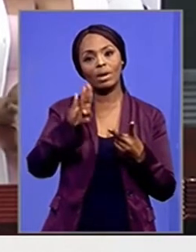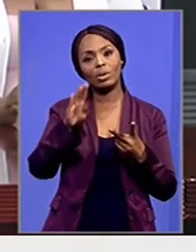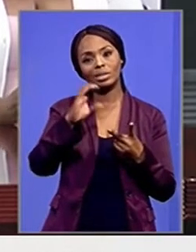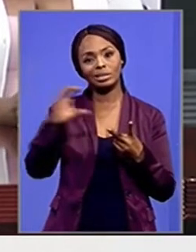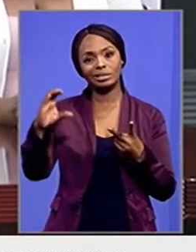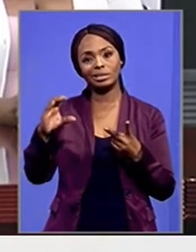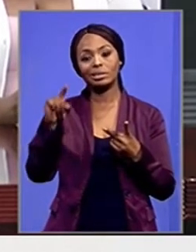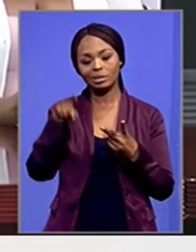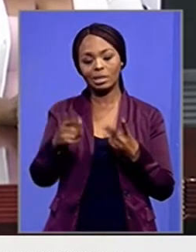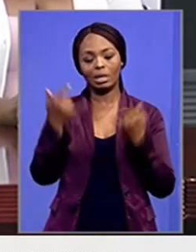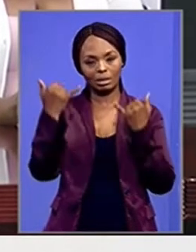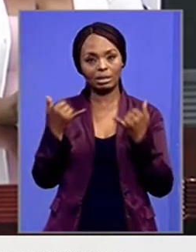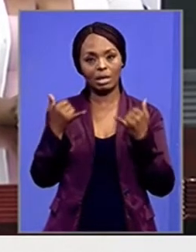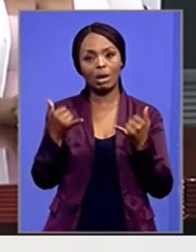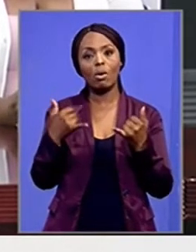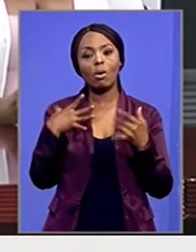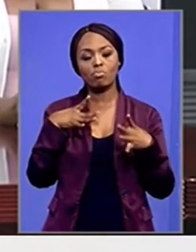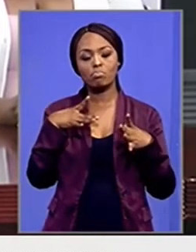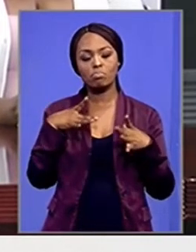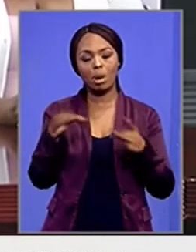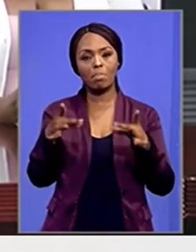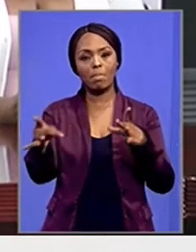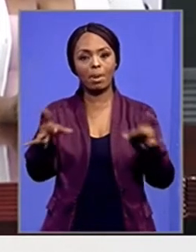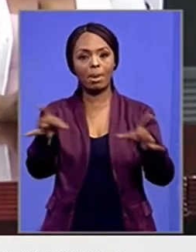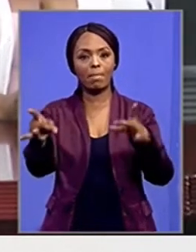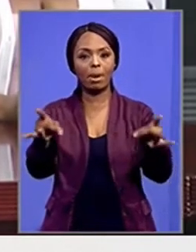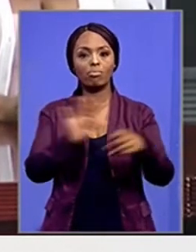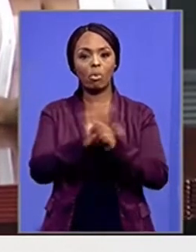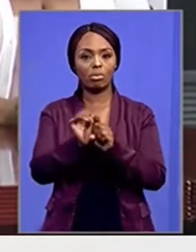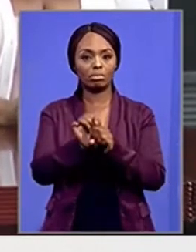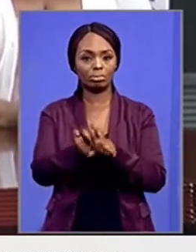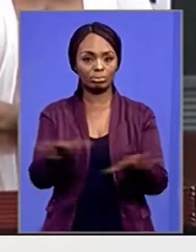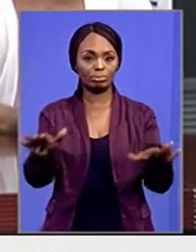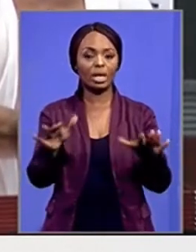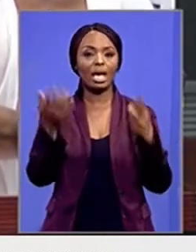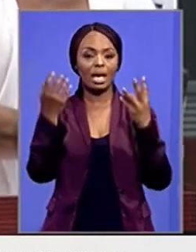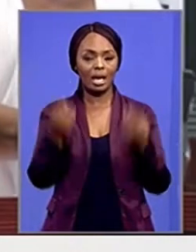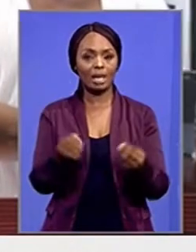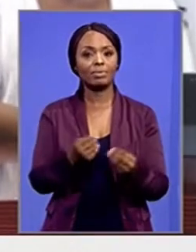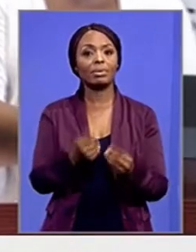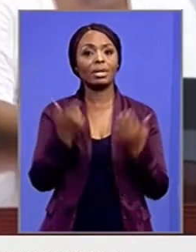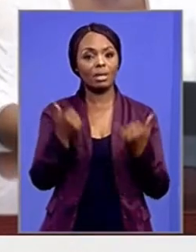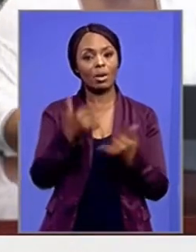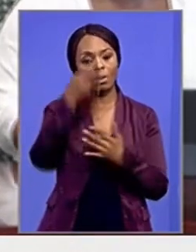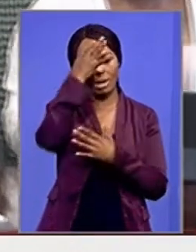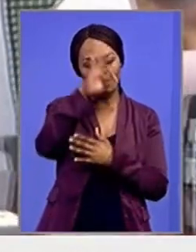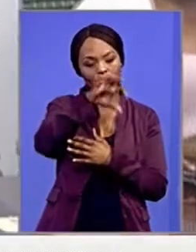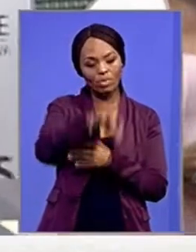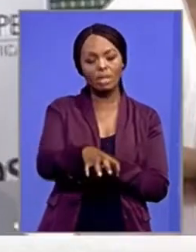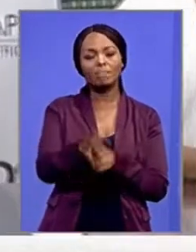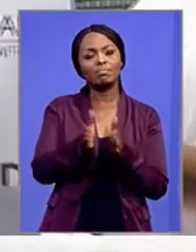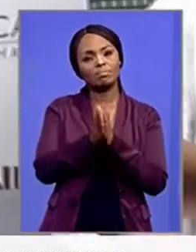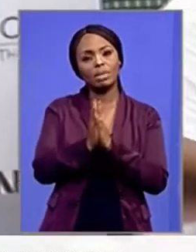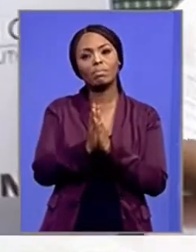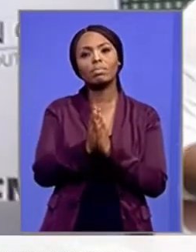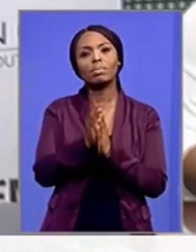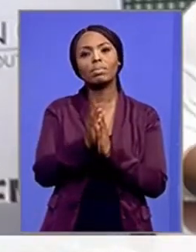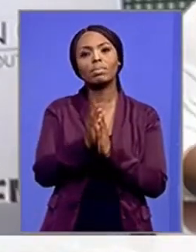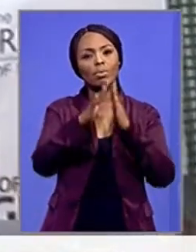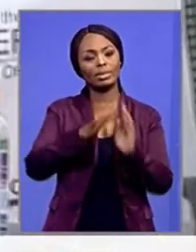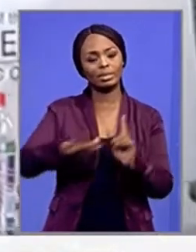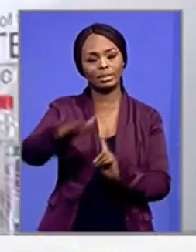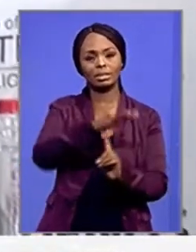palo tse hodimo tsa ditshwaetso tsa COVID-19. Mmuso wa profensi o ipileditse ho baahi ho ba sedi ka nako tsohle. On the 12th